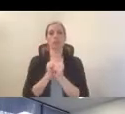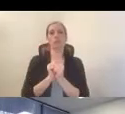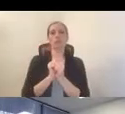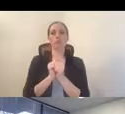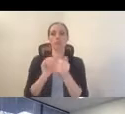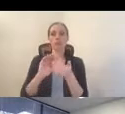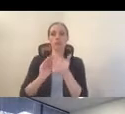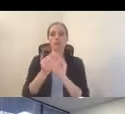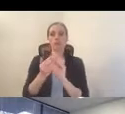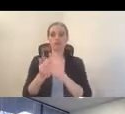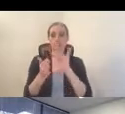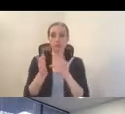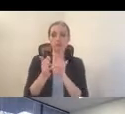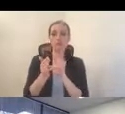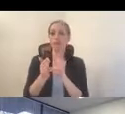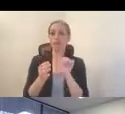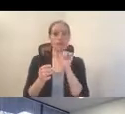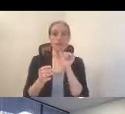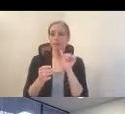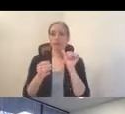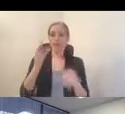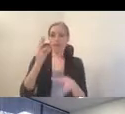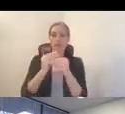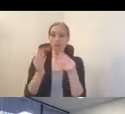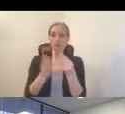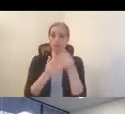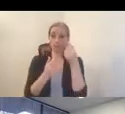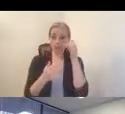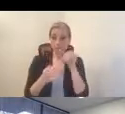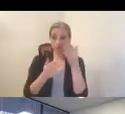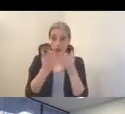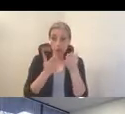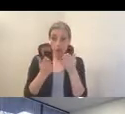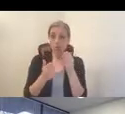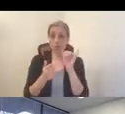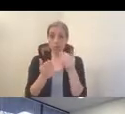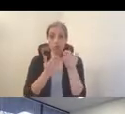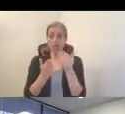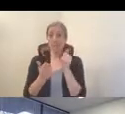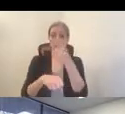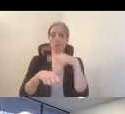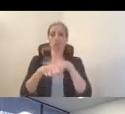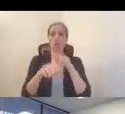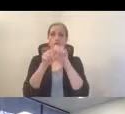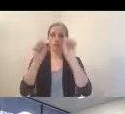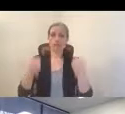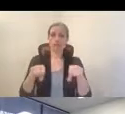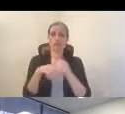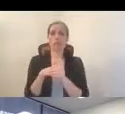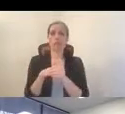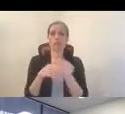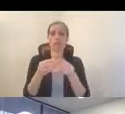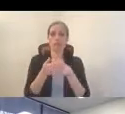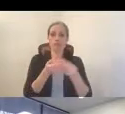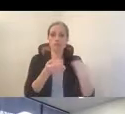cannot add money into the budget to pay for an independent facilitator, since that service is not funded in the traditional system. The spending